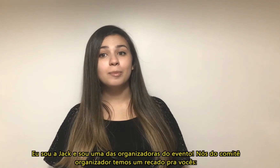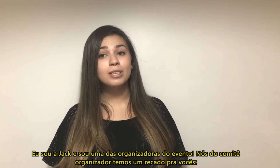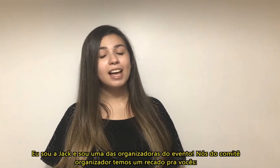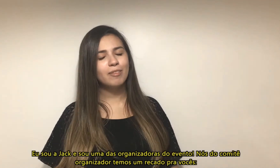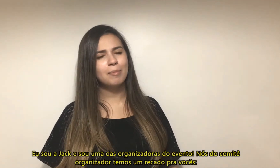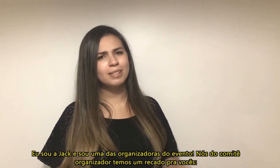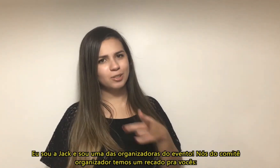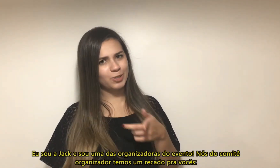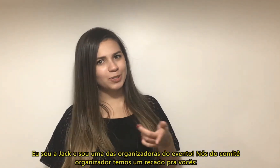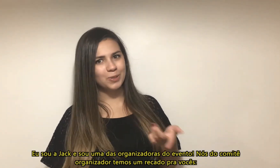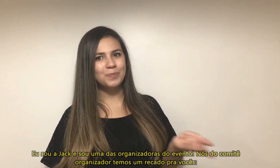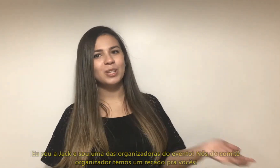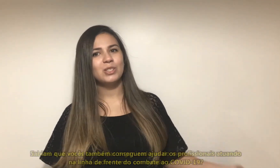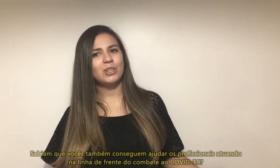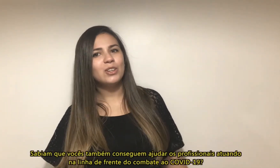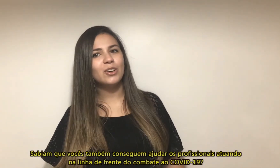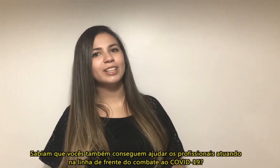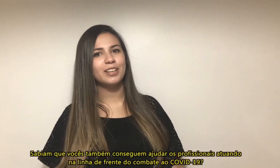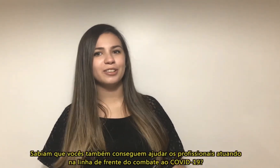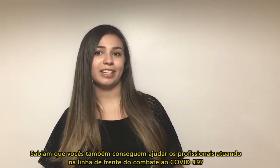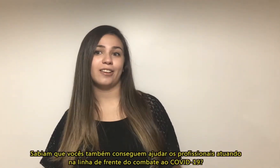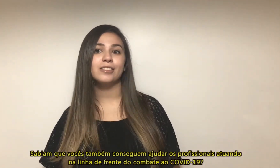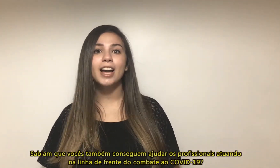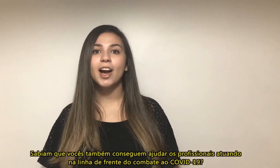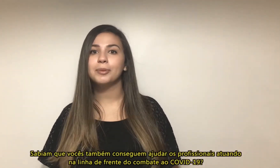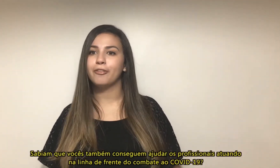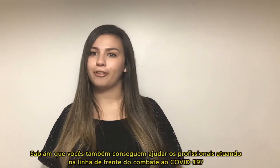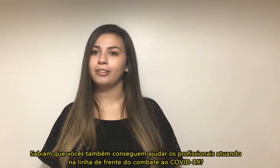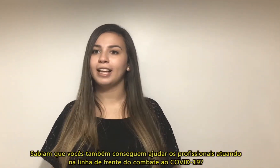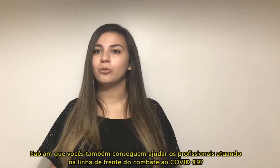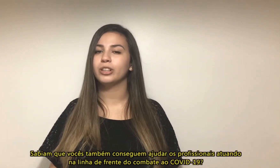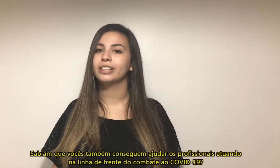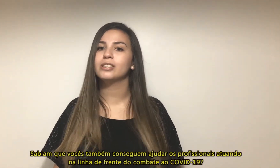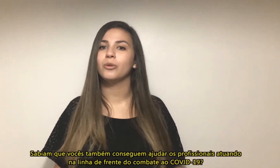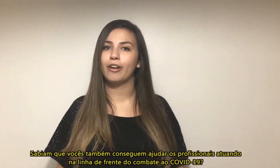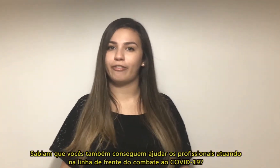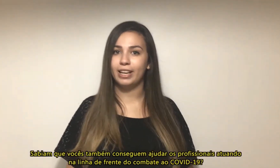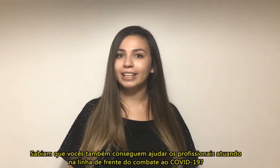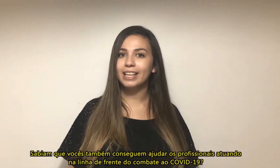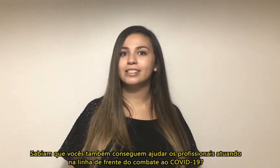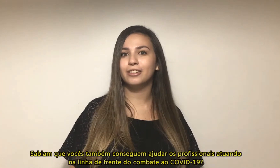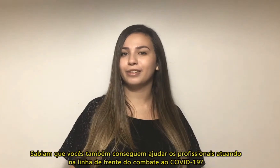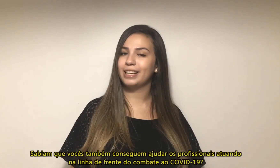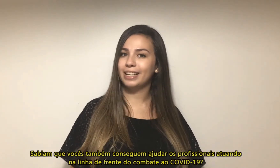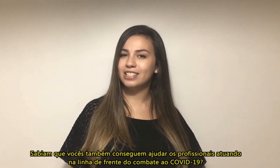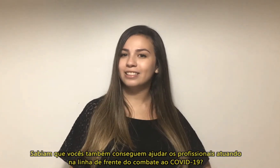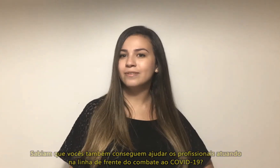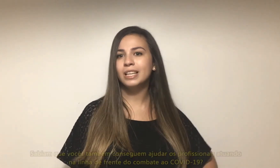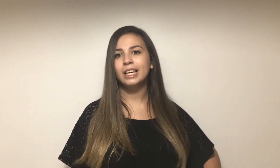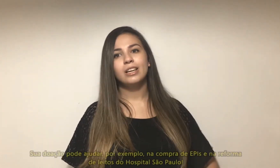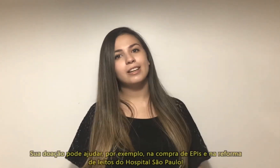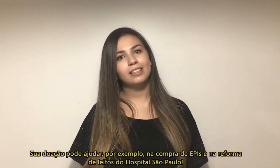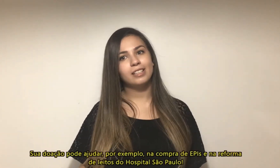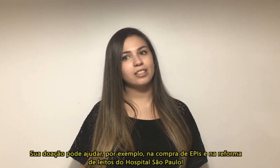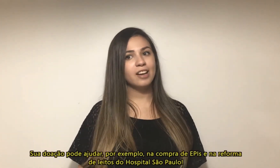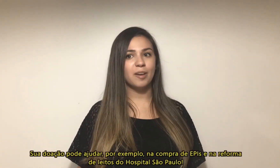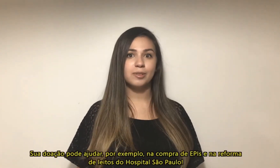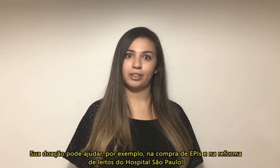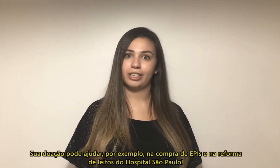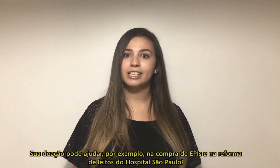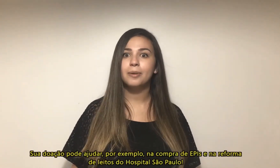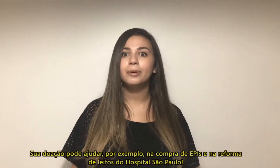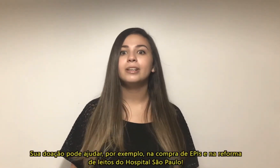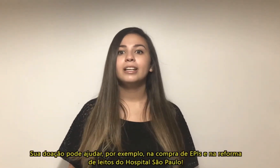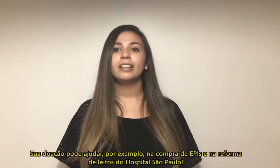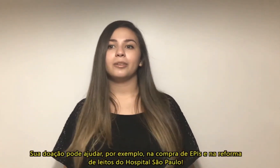organizing committee have a message for you. Do you know that you can also help the frontline workers who are fighting against COVID-19? Your donation helps,